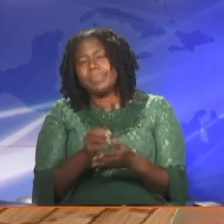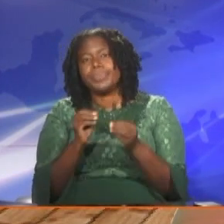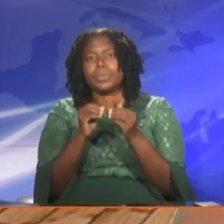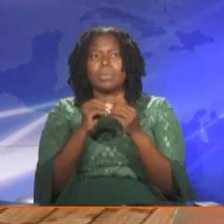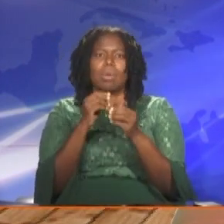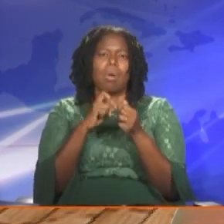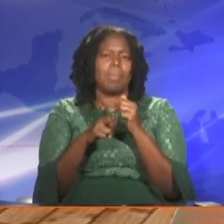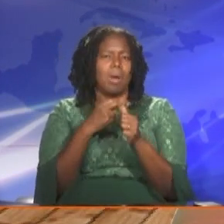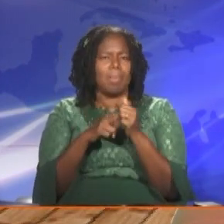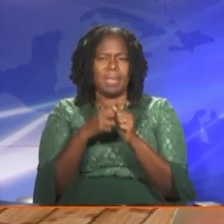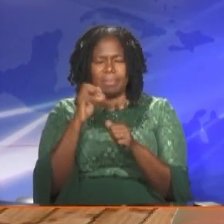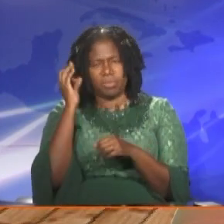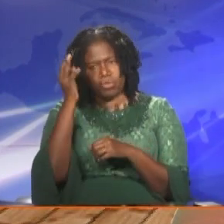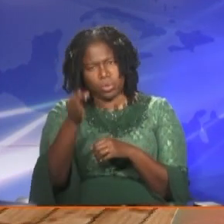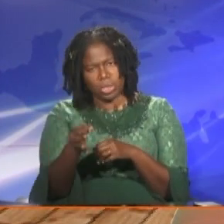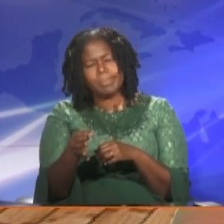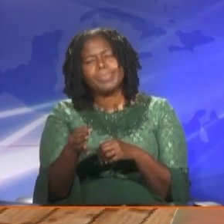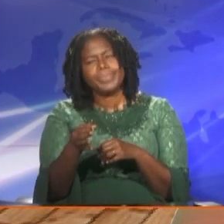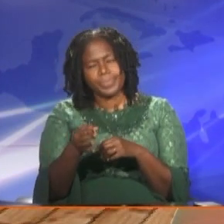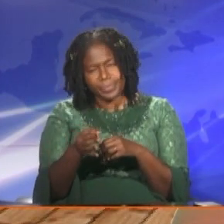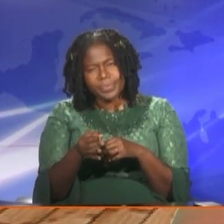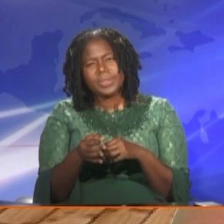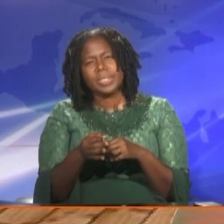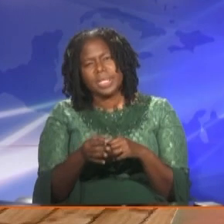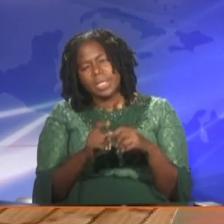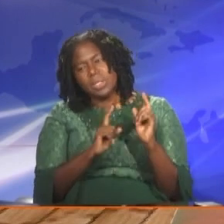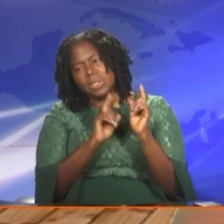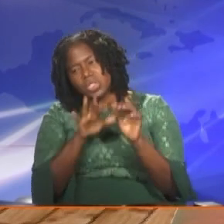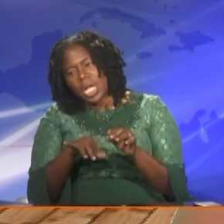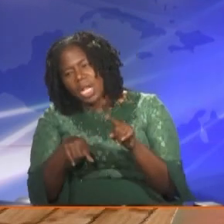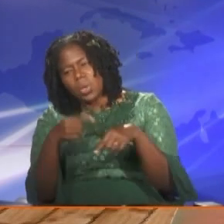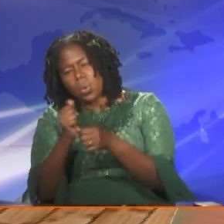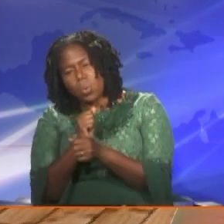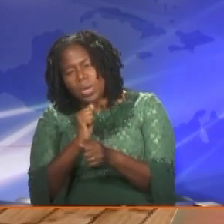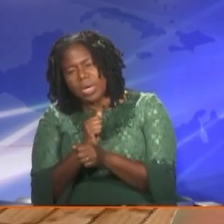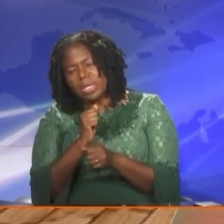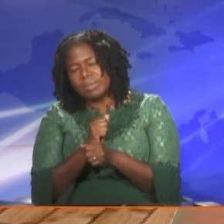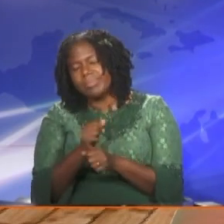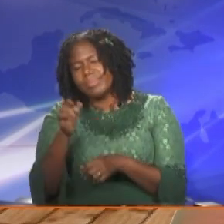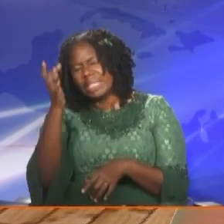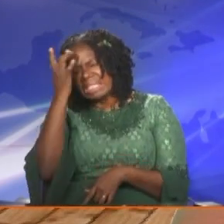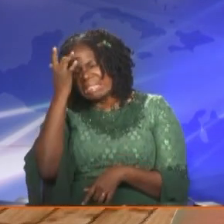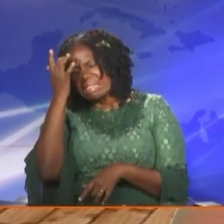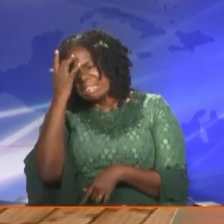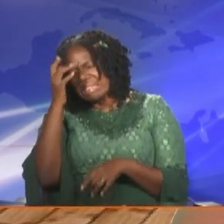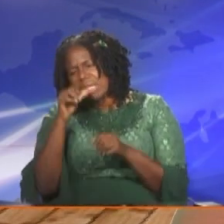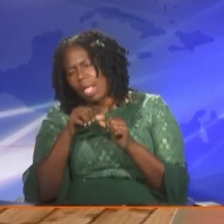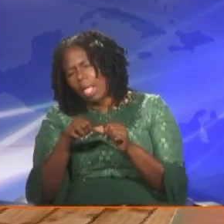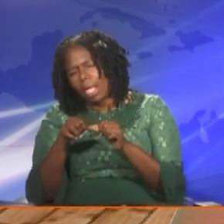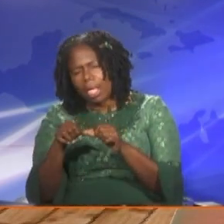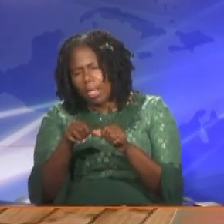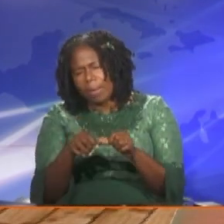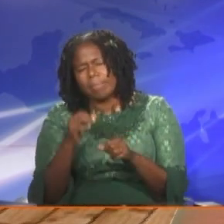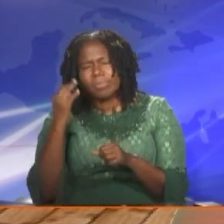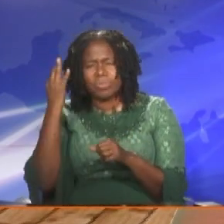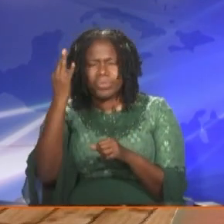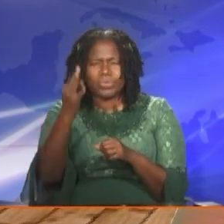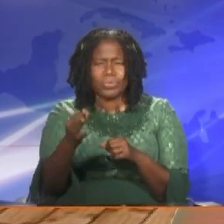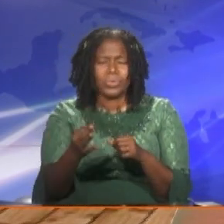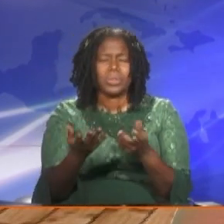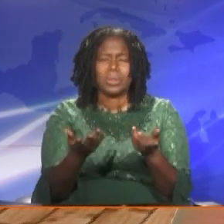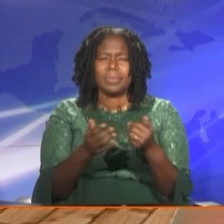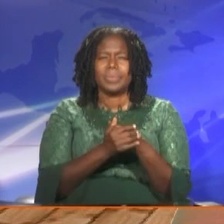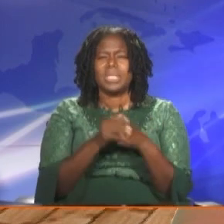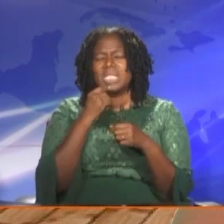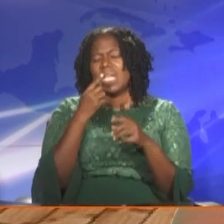strange, Ria, even though you have individual, it affects the child individually, at an individual level, the impact